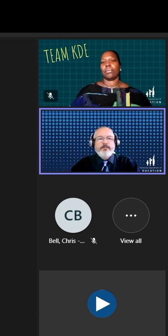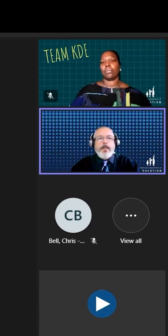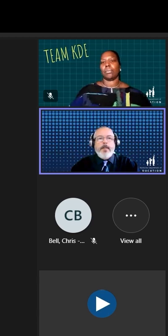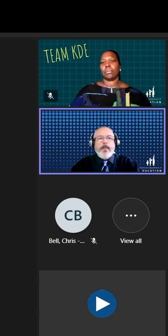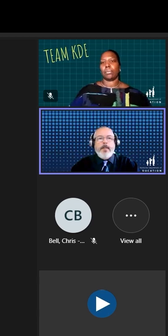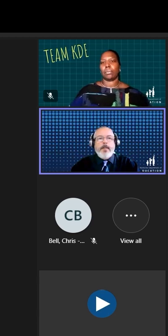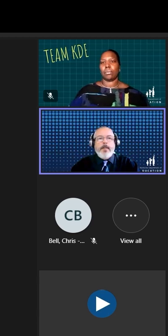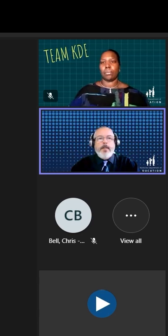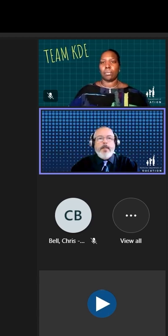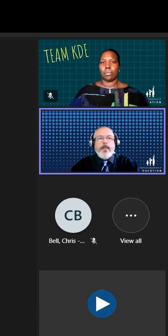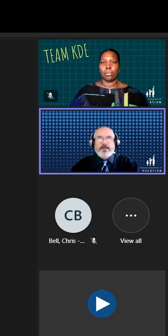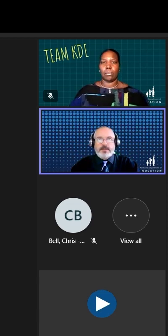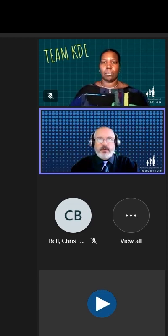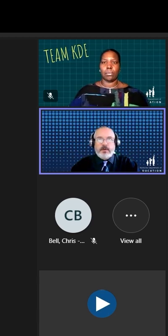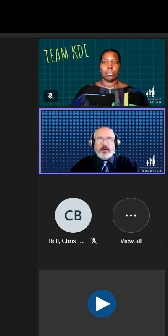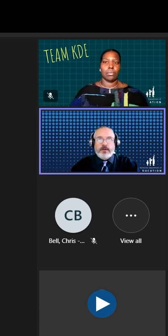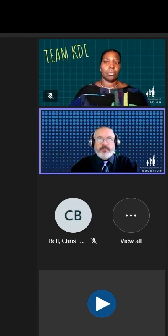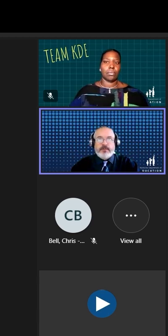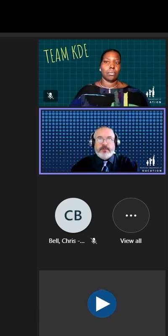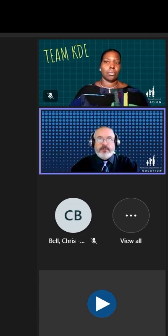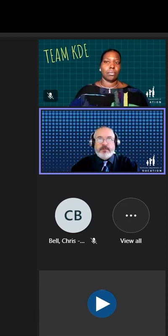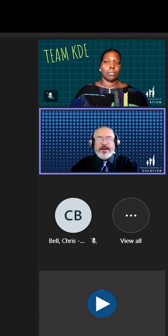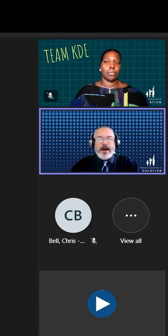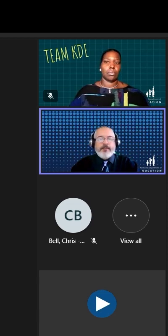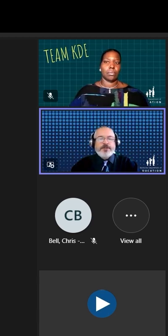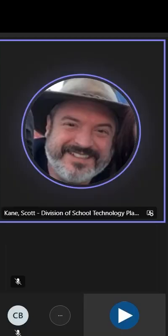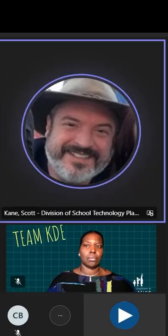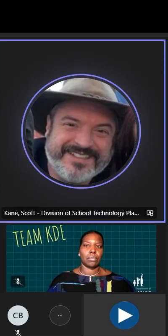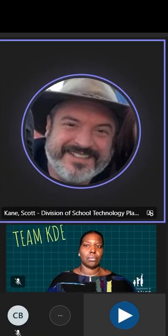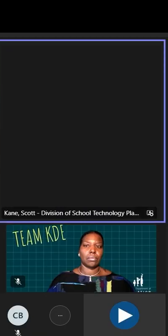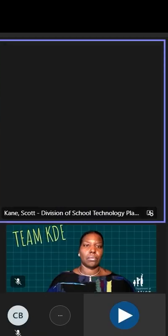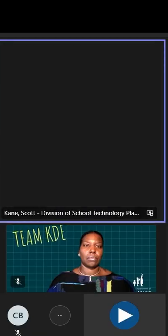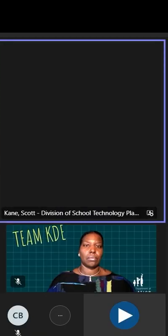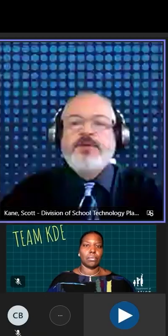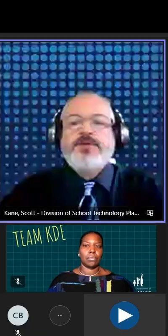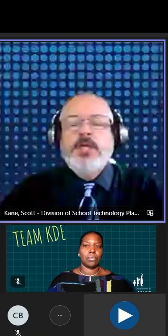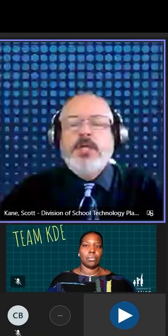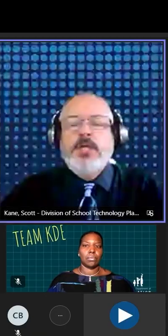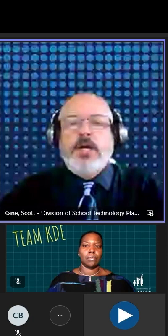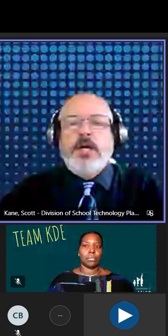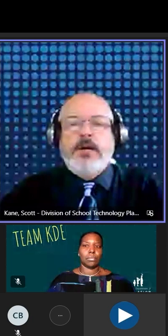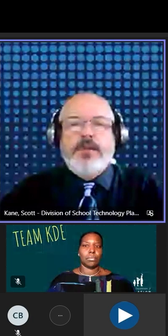three main components or three main options for that. There are